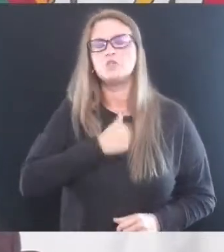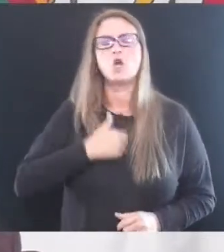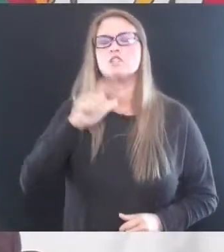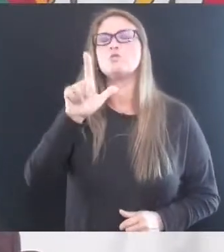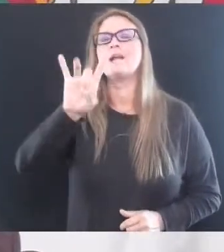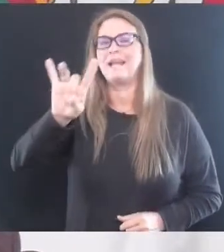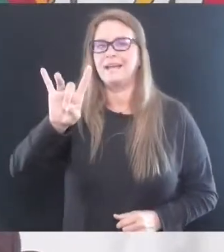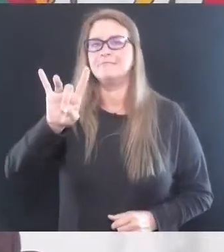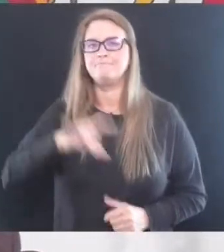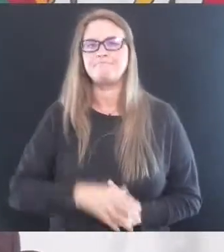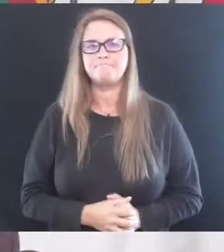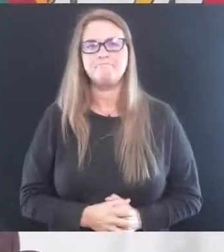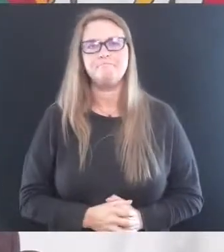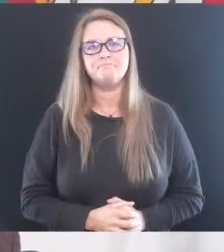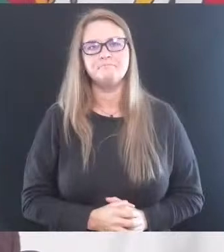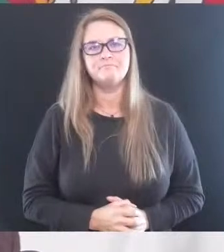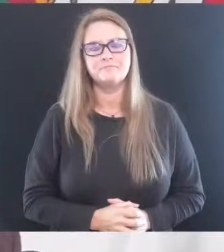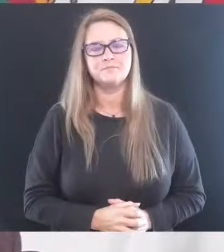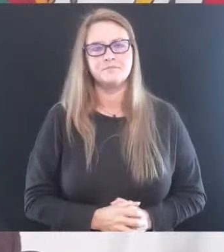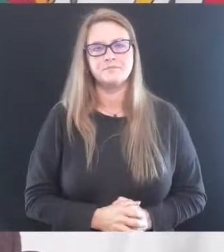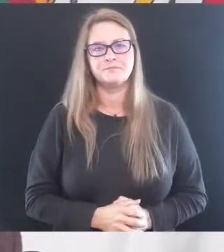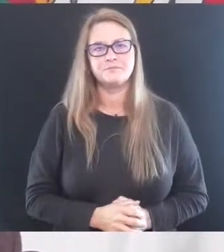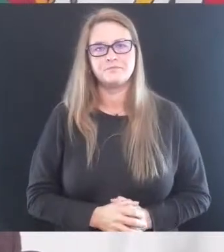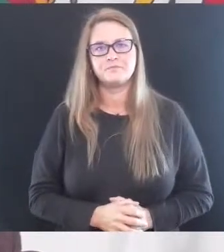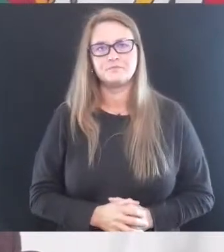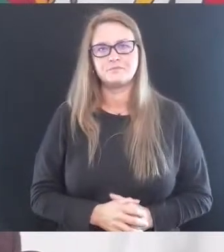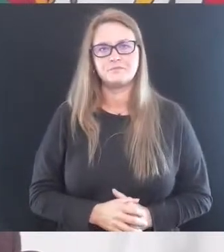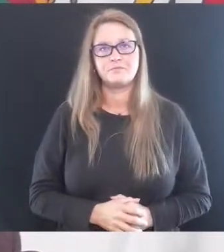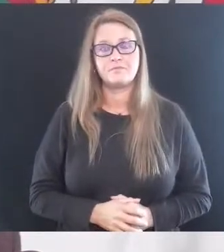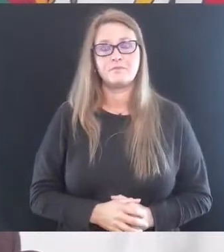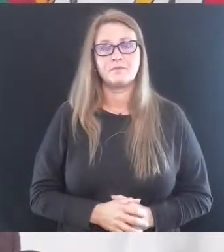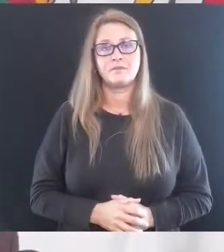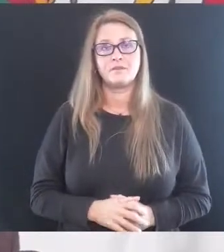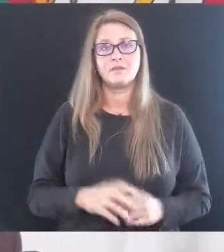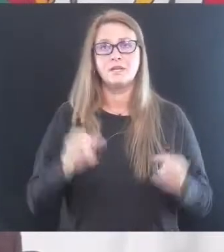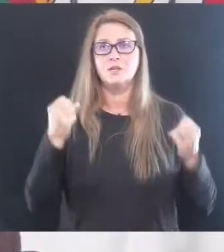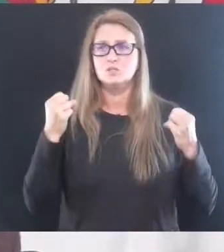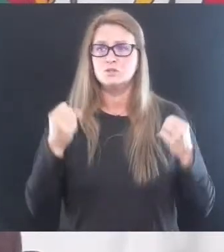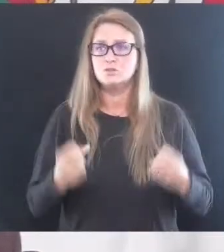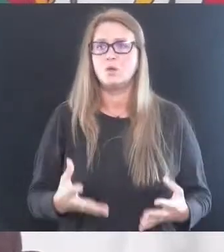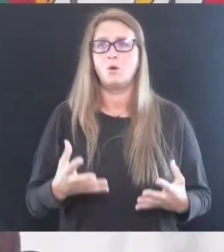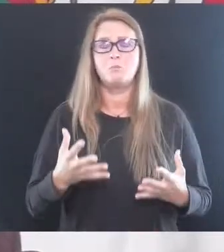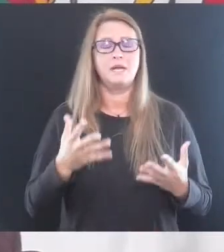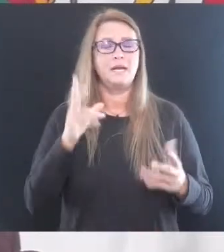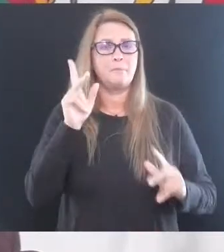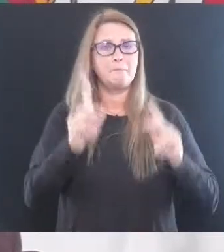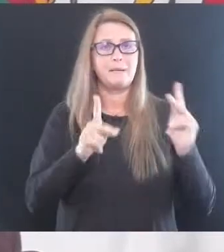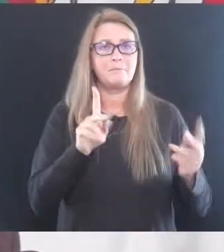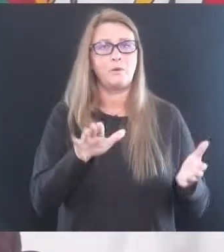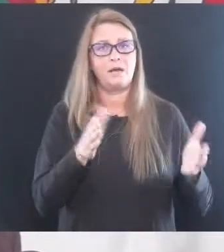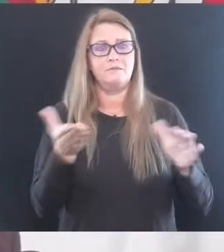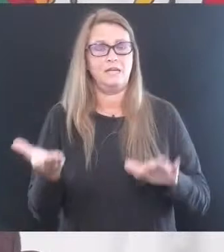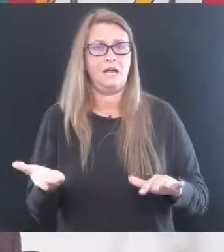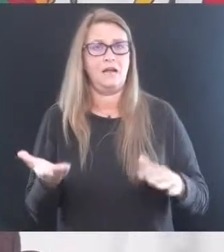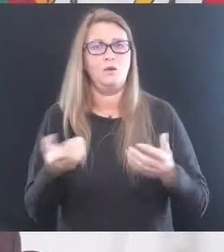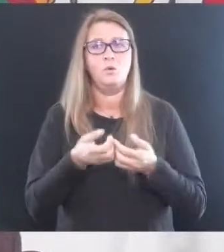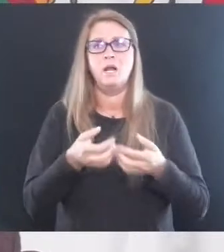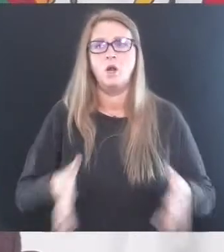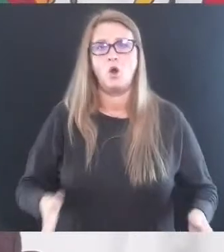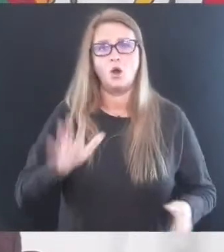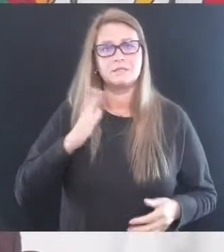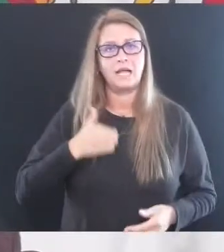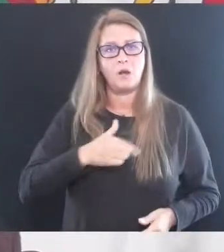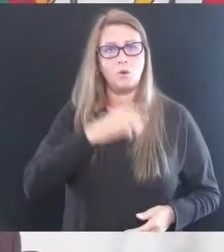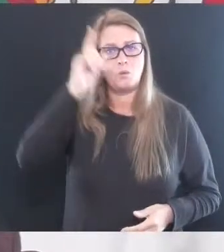28-year-old. You know, we lost all kinds more of our wisdom. You know, we can